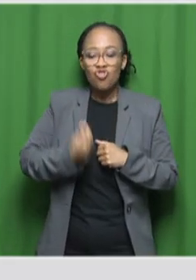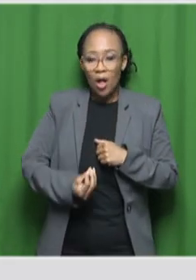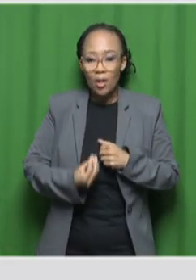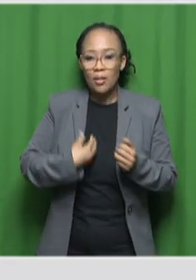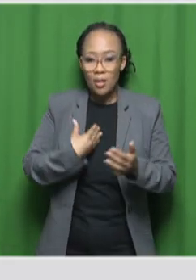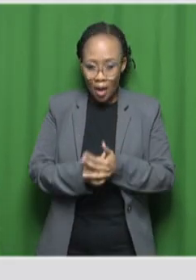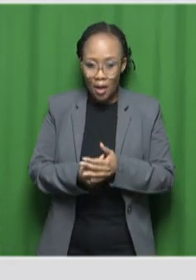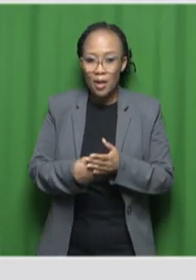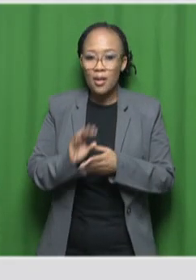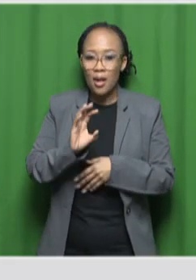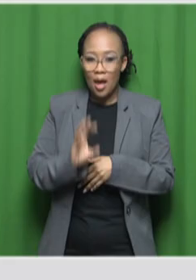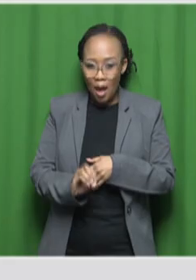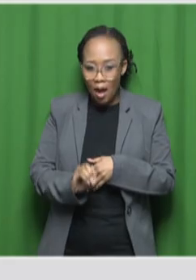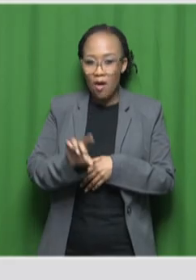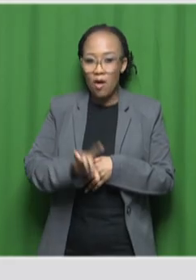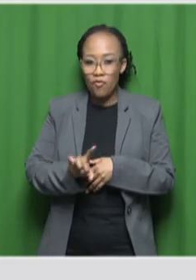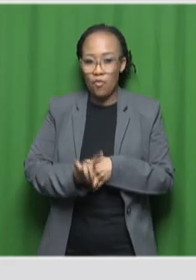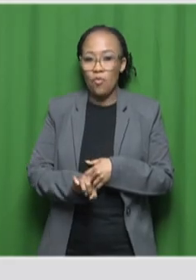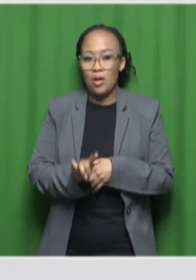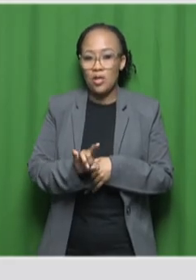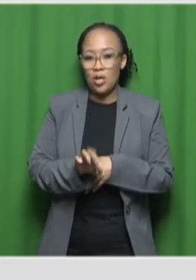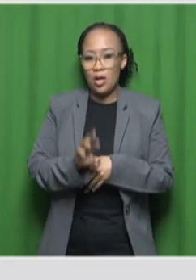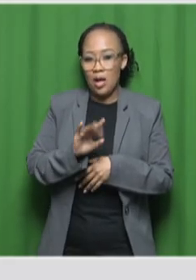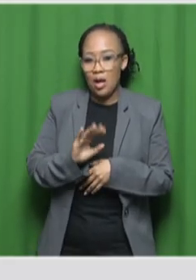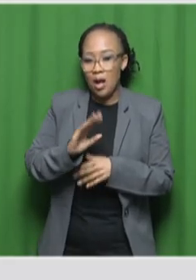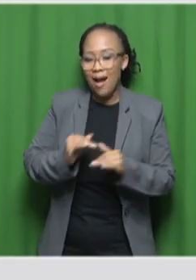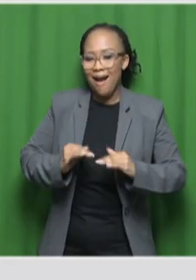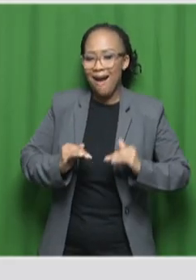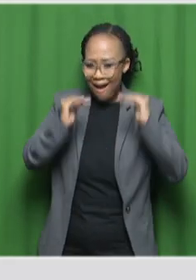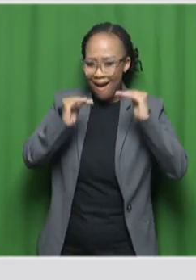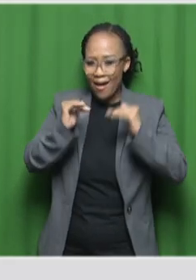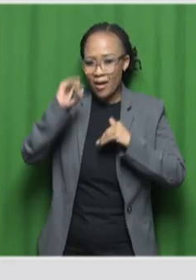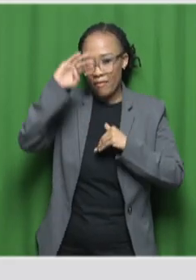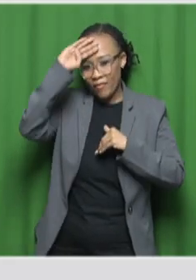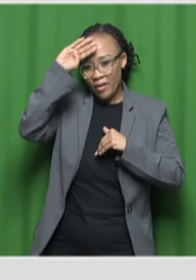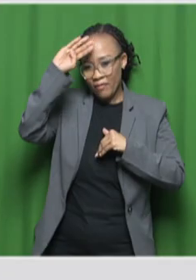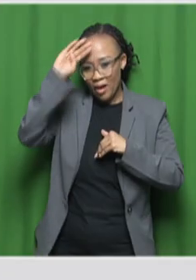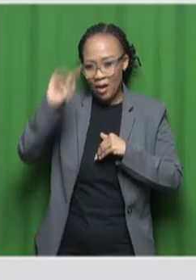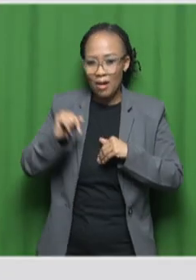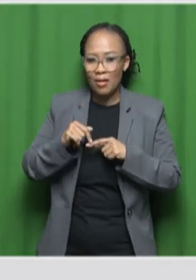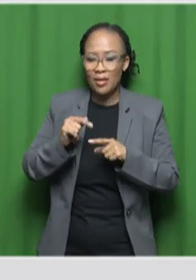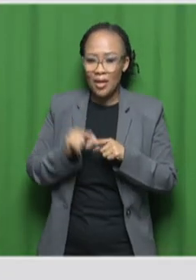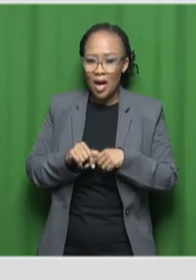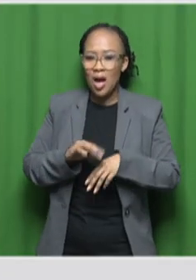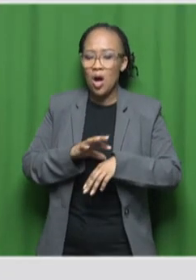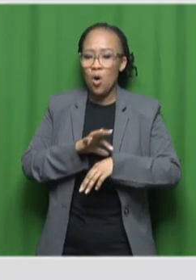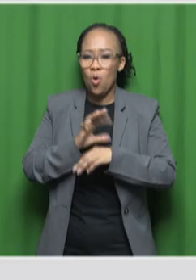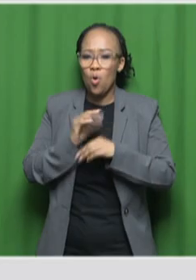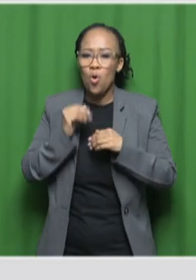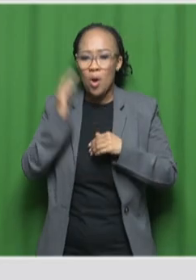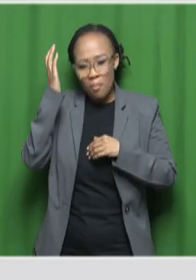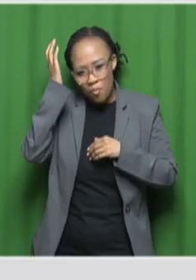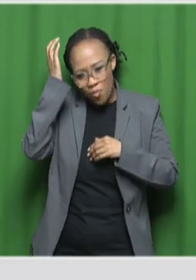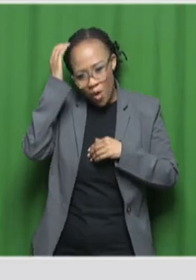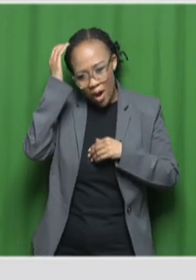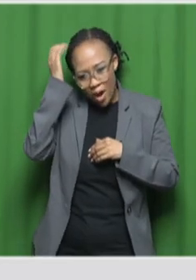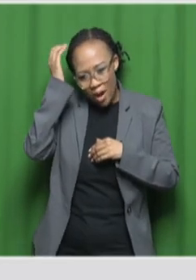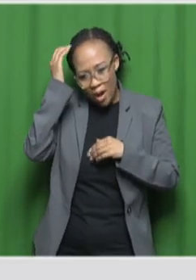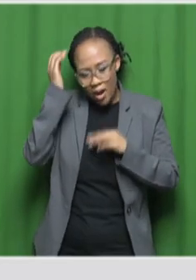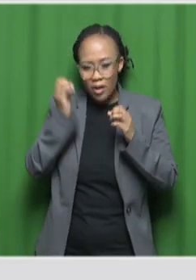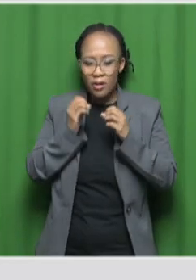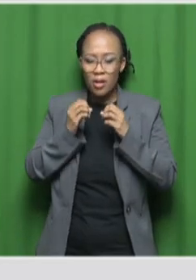fever, which starts with also very high fever, it's tenderness of the joints, a child can have swelling in the brain, and it can